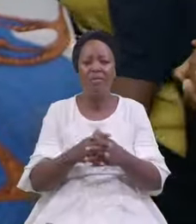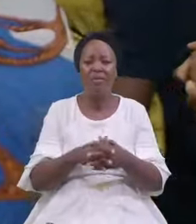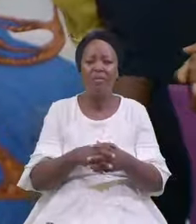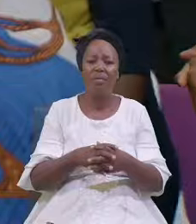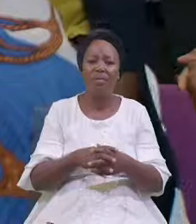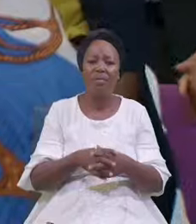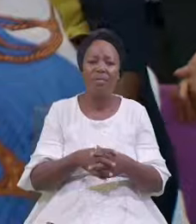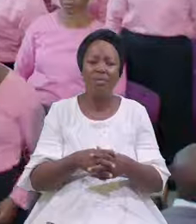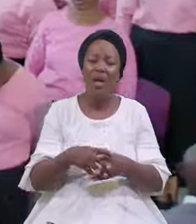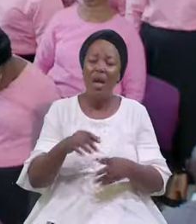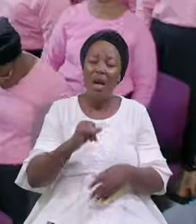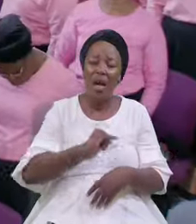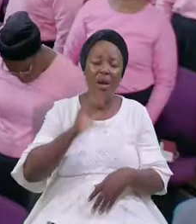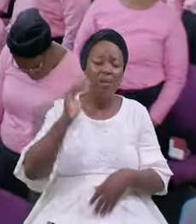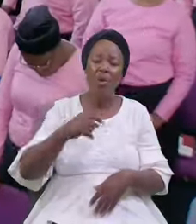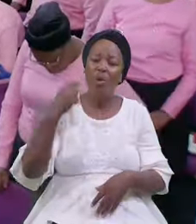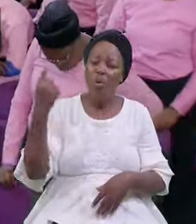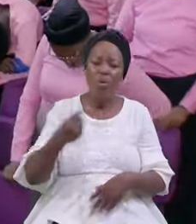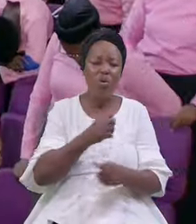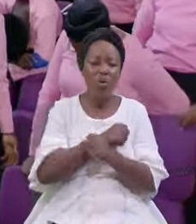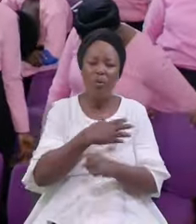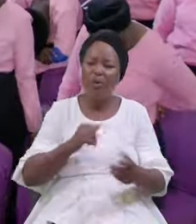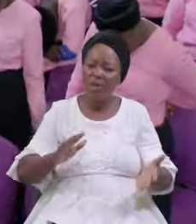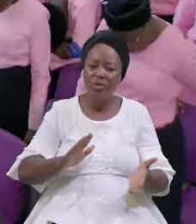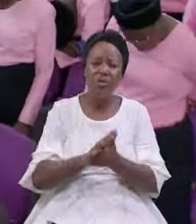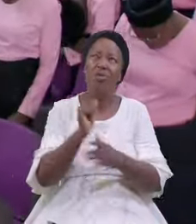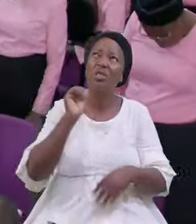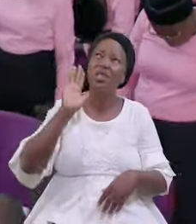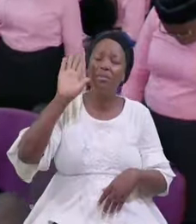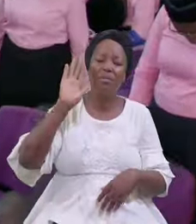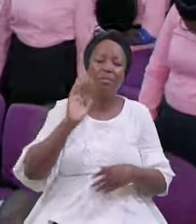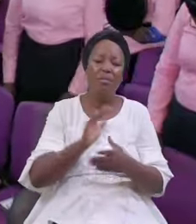give. I would ever love and trust him.